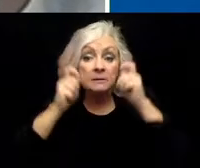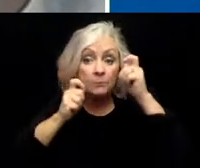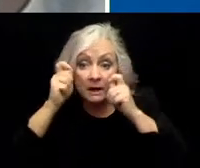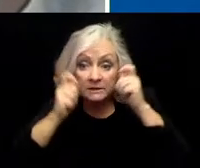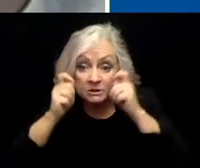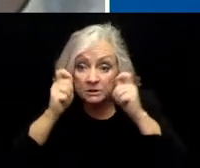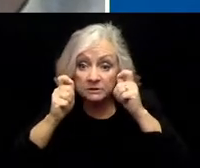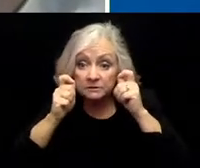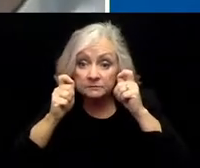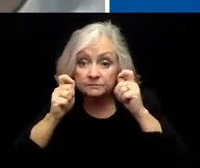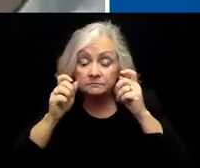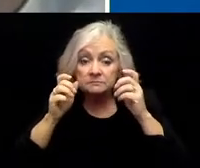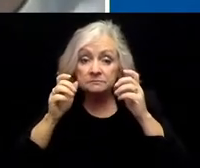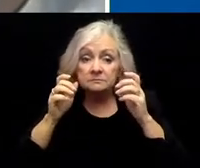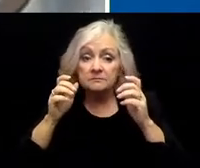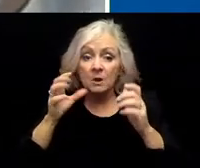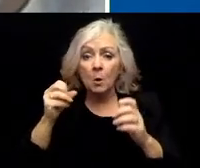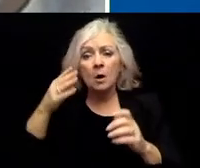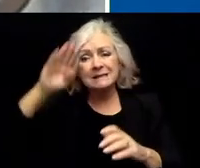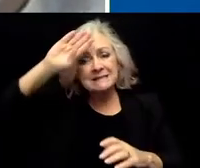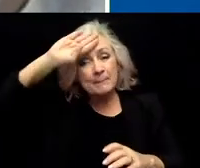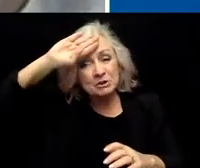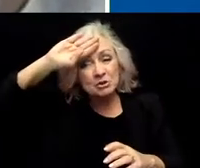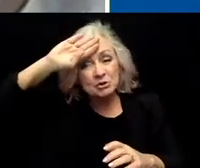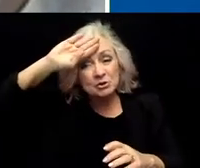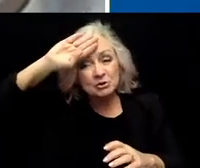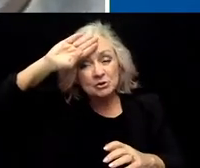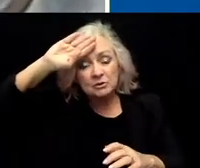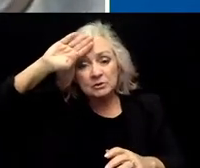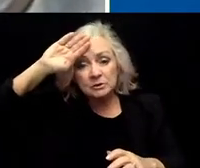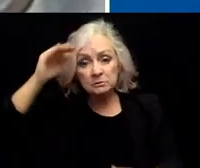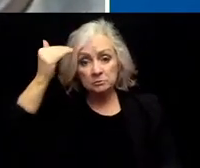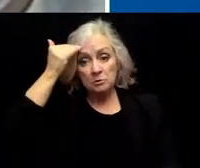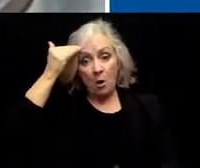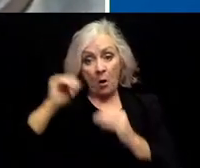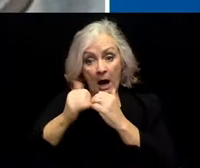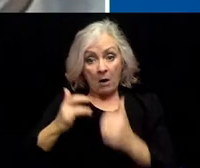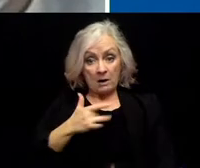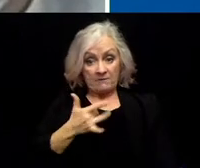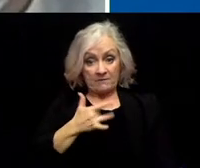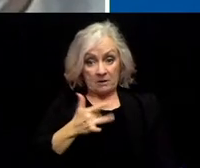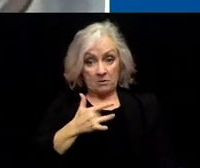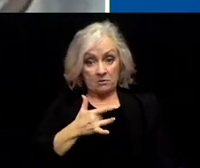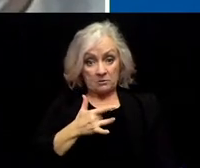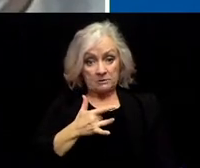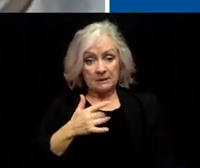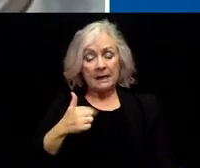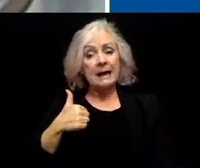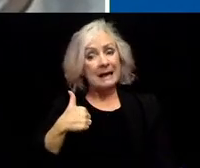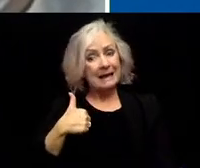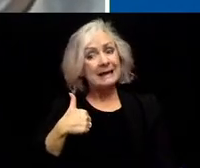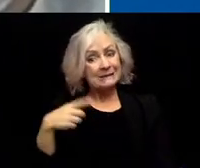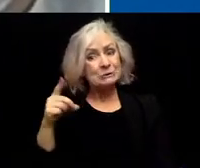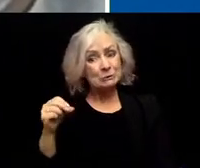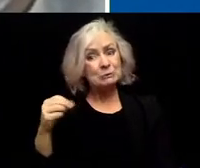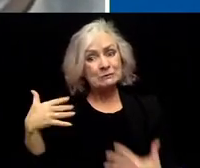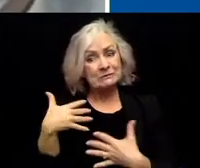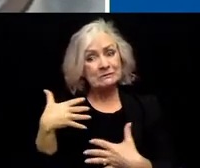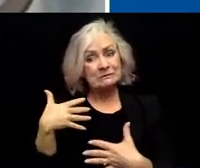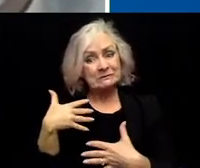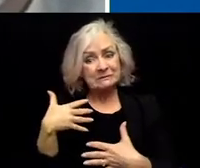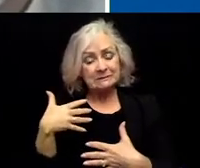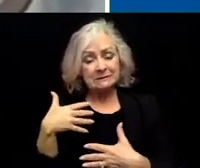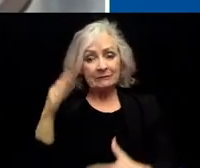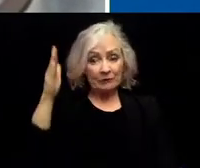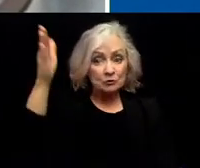that he's wearing or his temperature or whatever it might be to know how he's feeling. And I do fear for down the road,